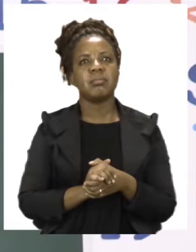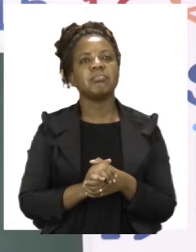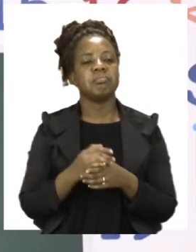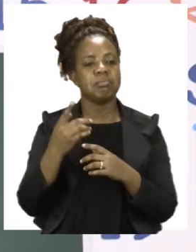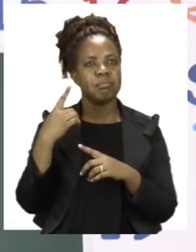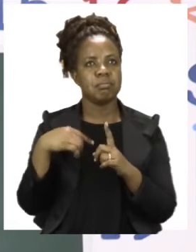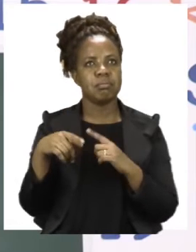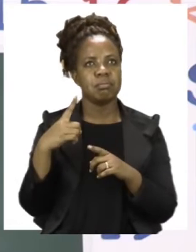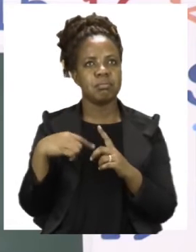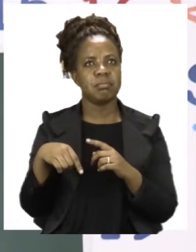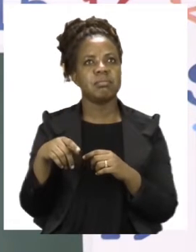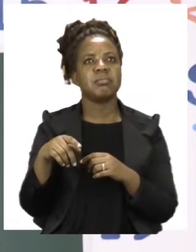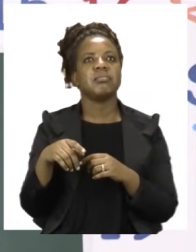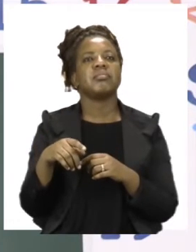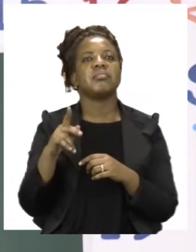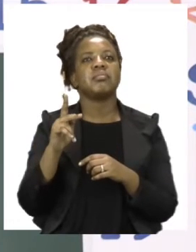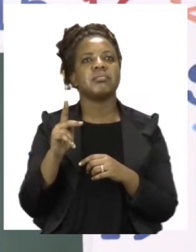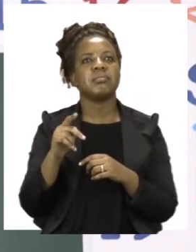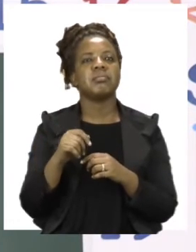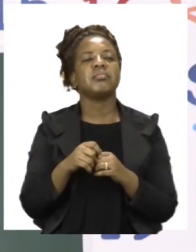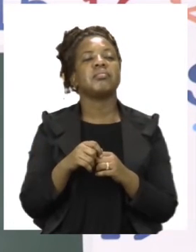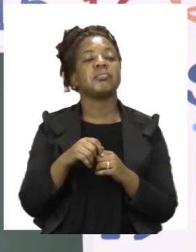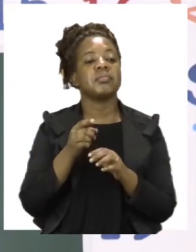17 going to 9.